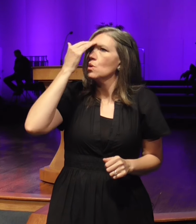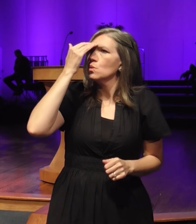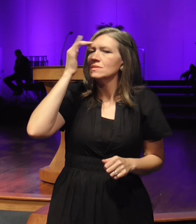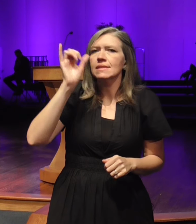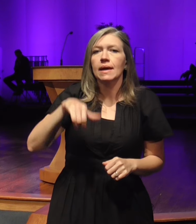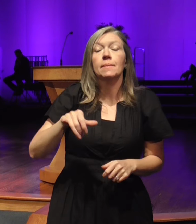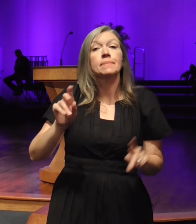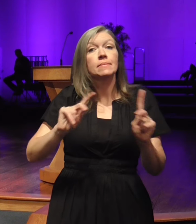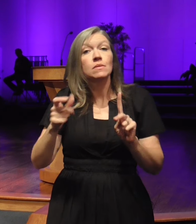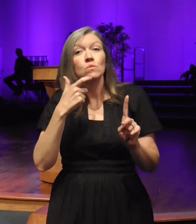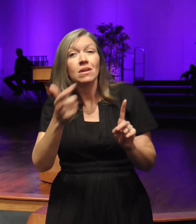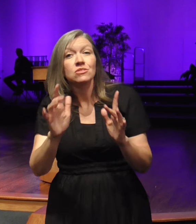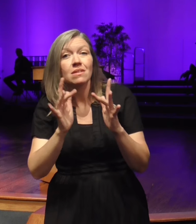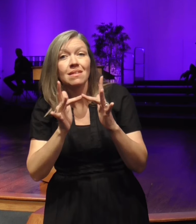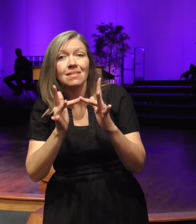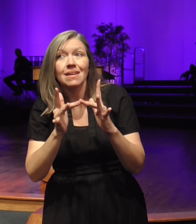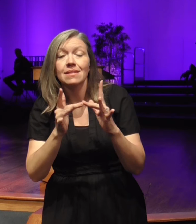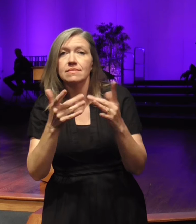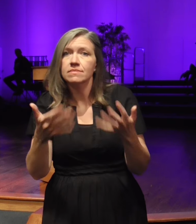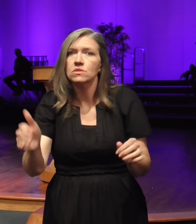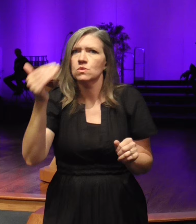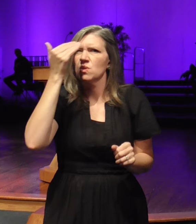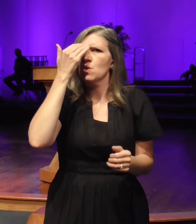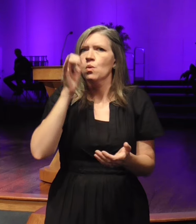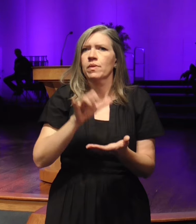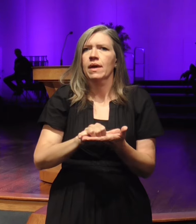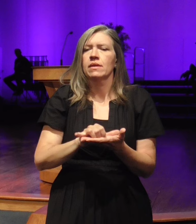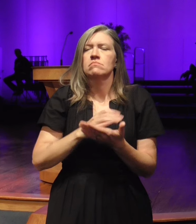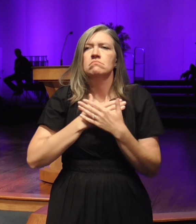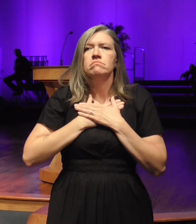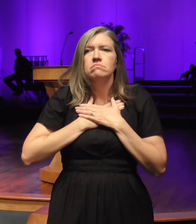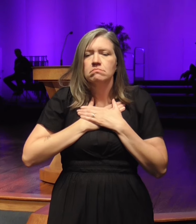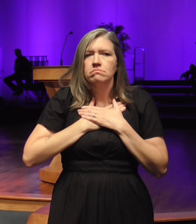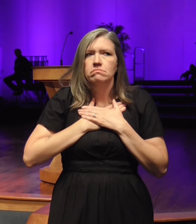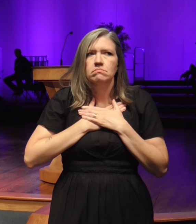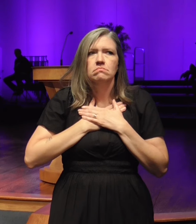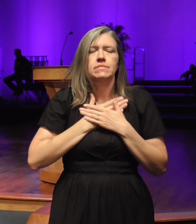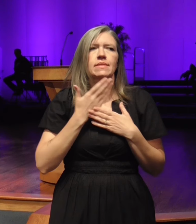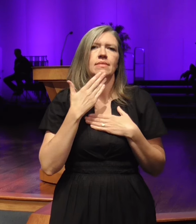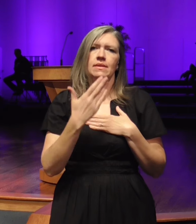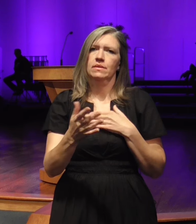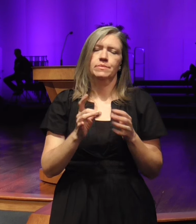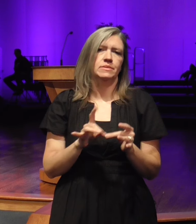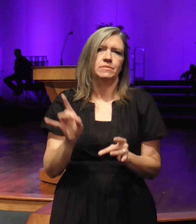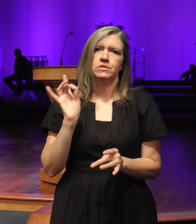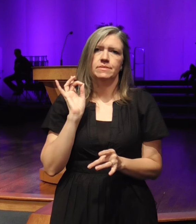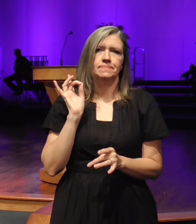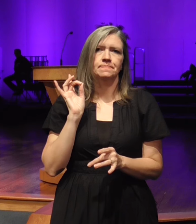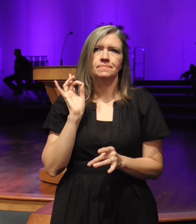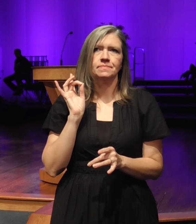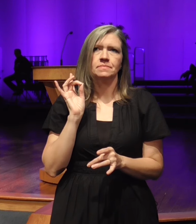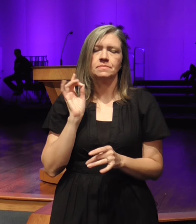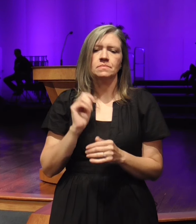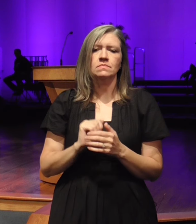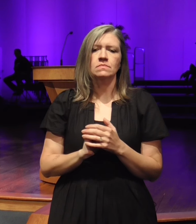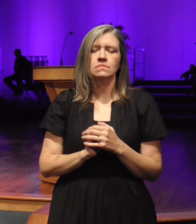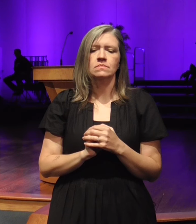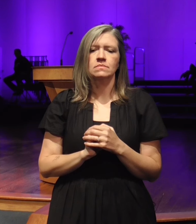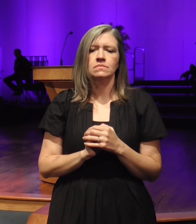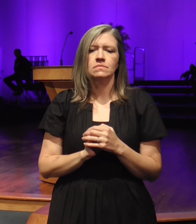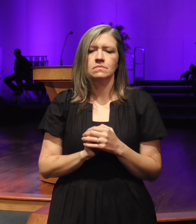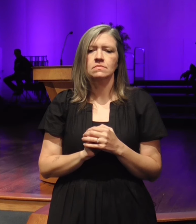deeply thankful for each person here in this room who knows that, for each person online who knows that.